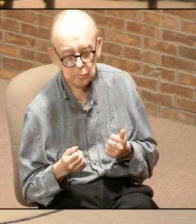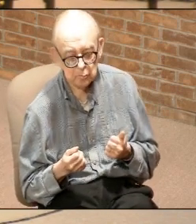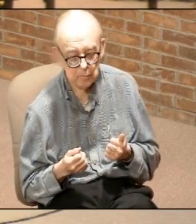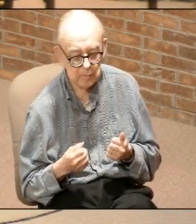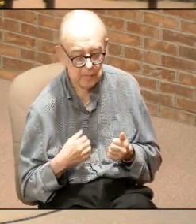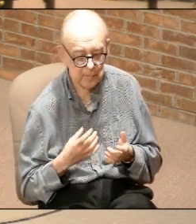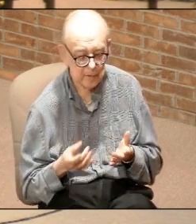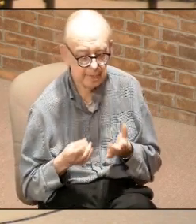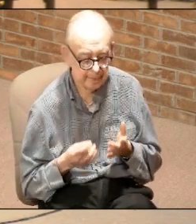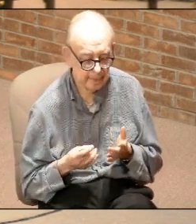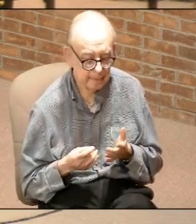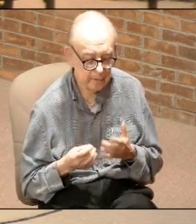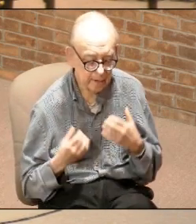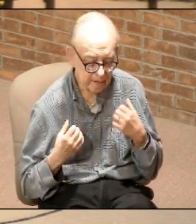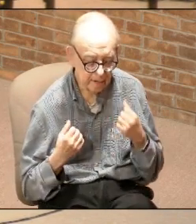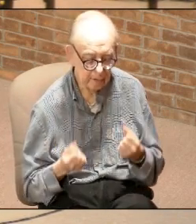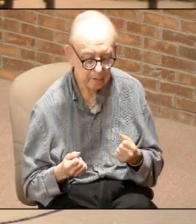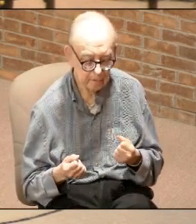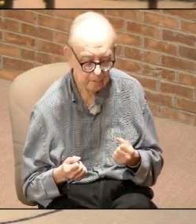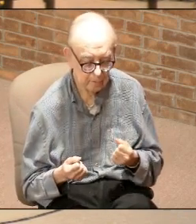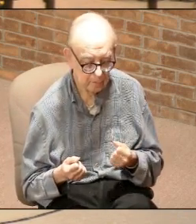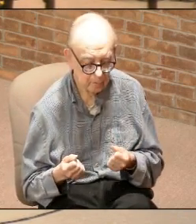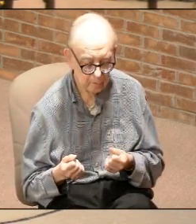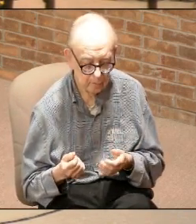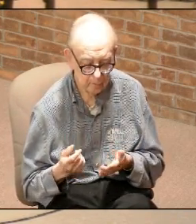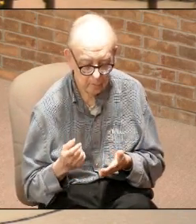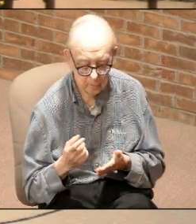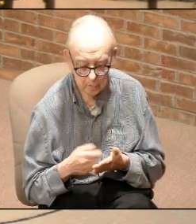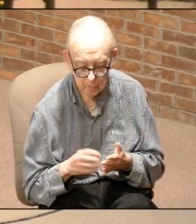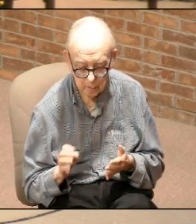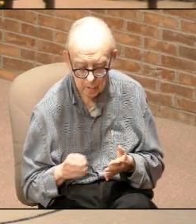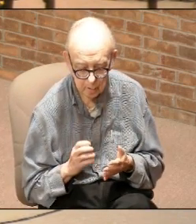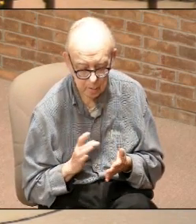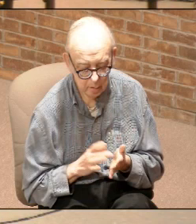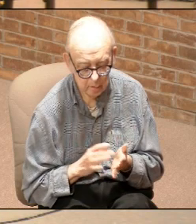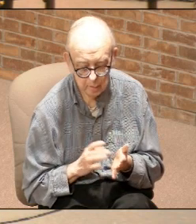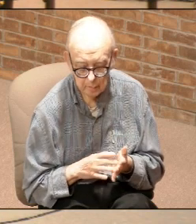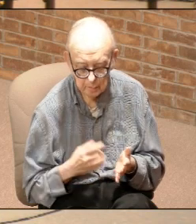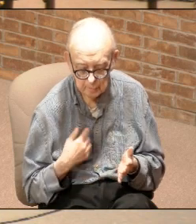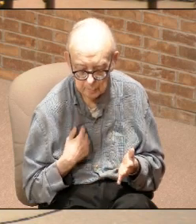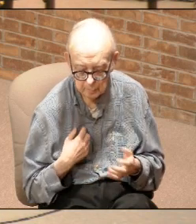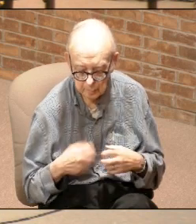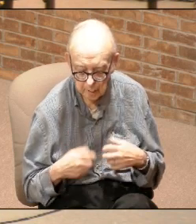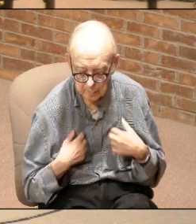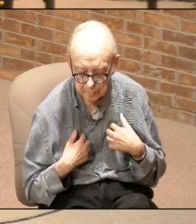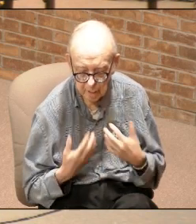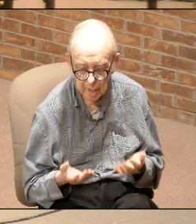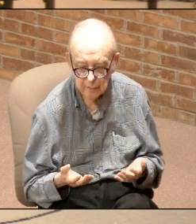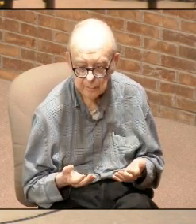i would like to be cured of whatever medical issues that i have